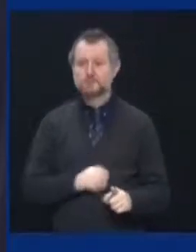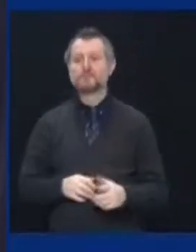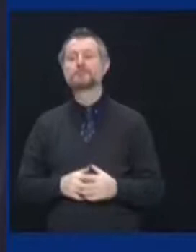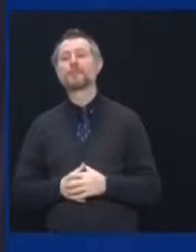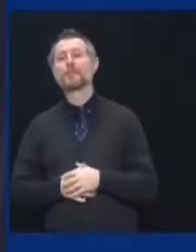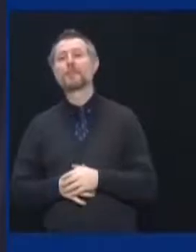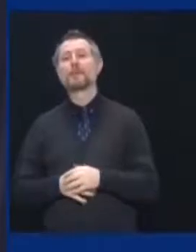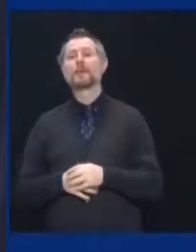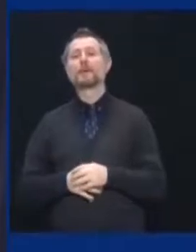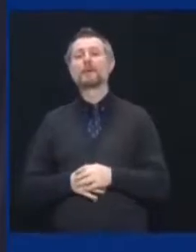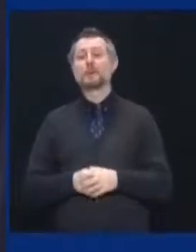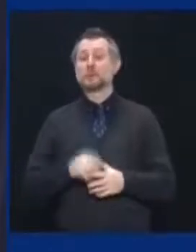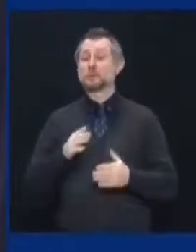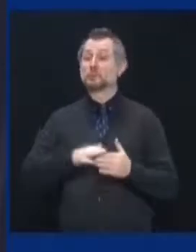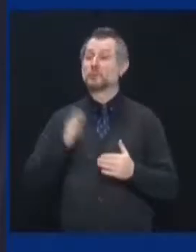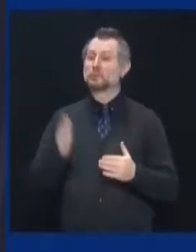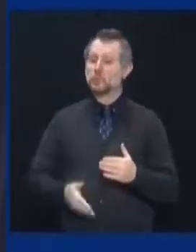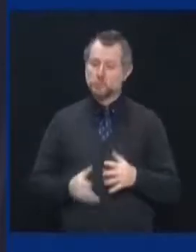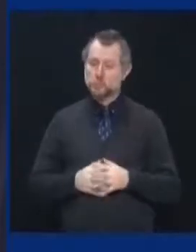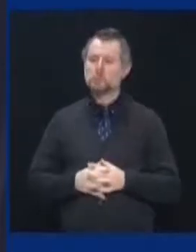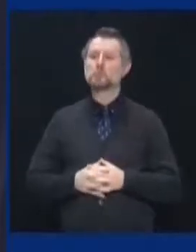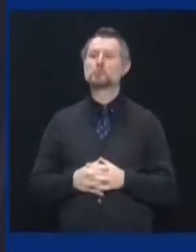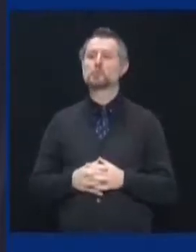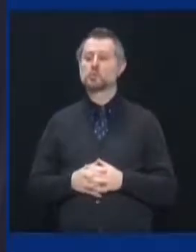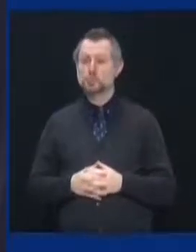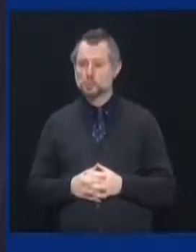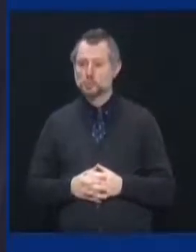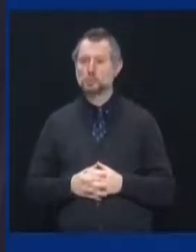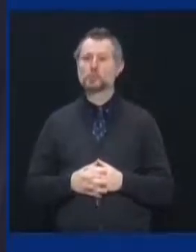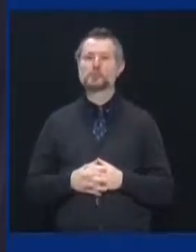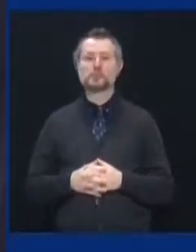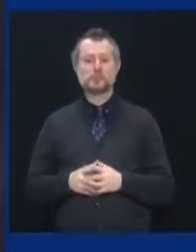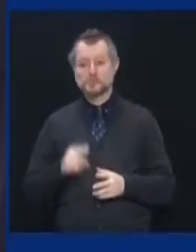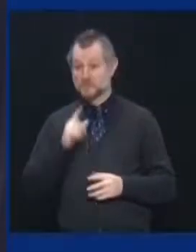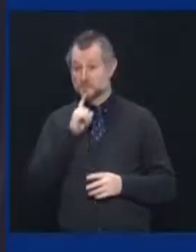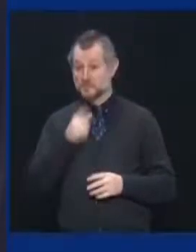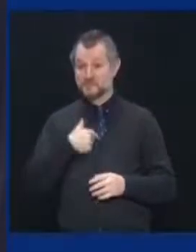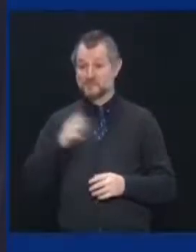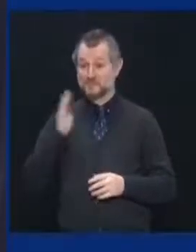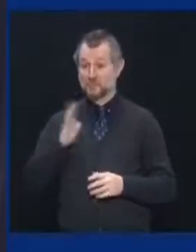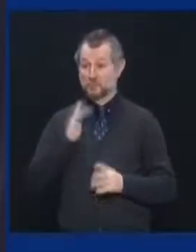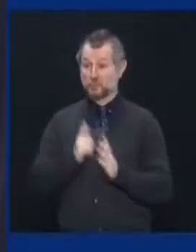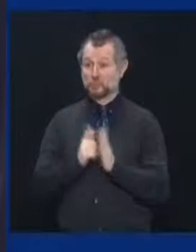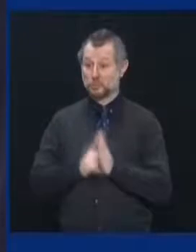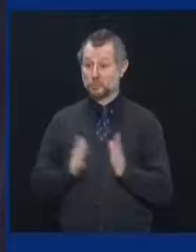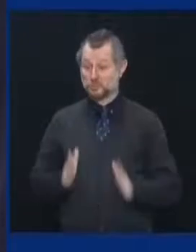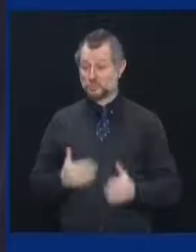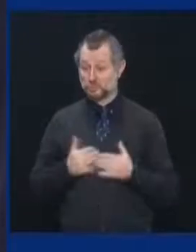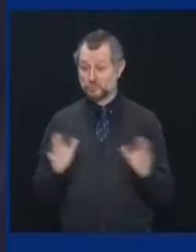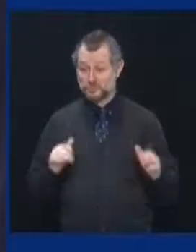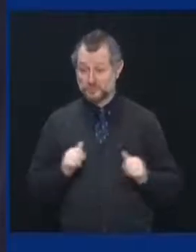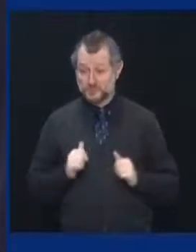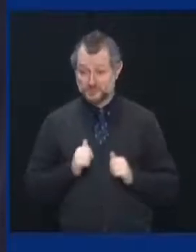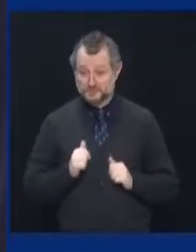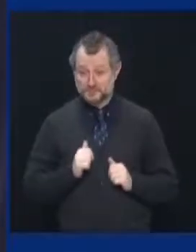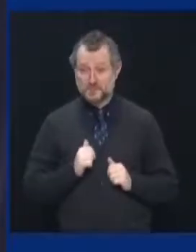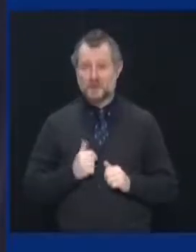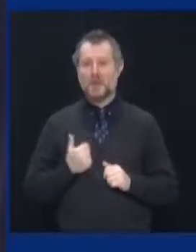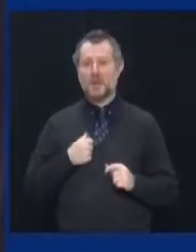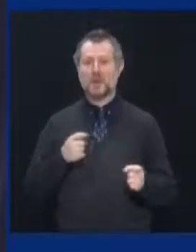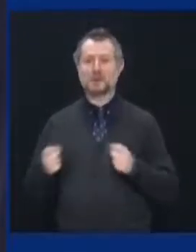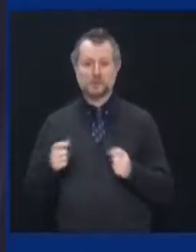the findings are very troubling and disturbing. As you know, I'm a former Attorney General. I dealt with many issues with